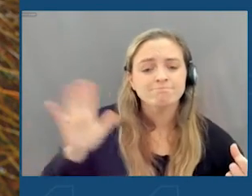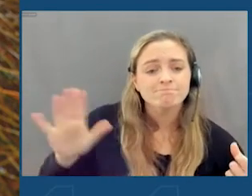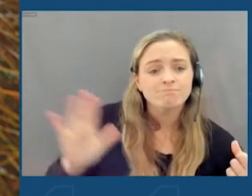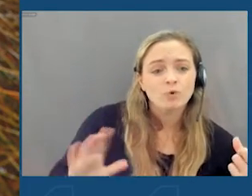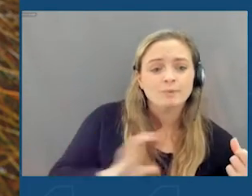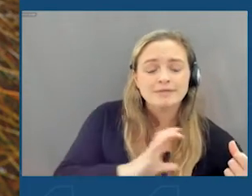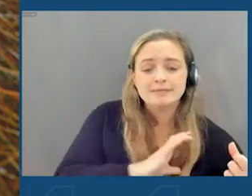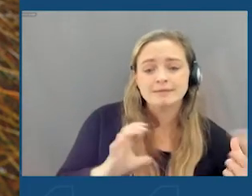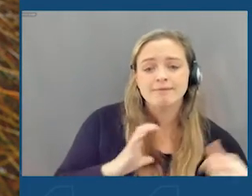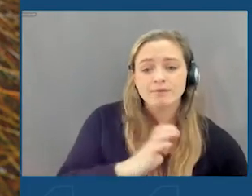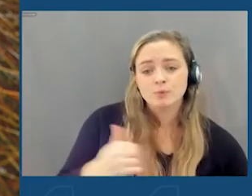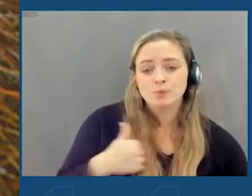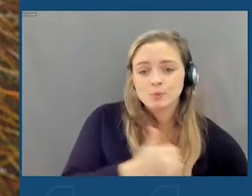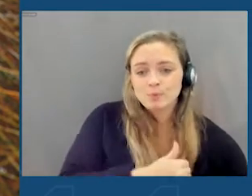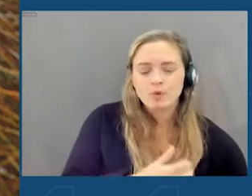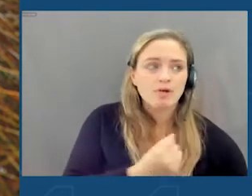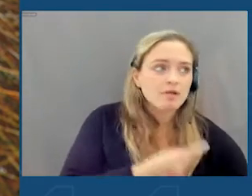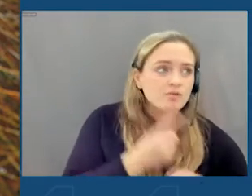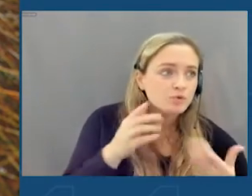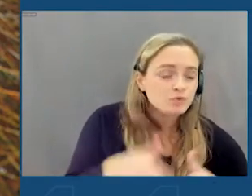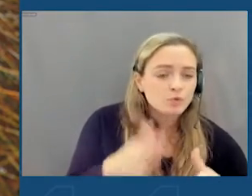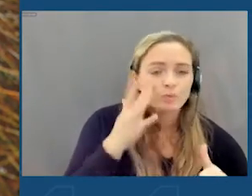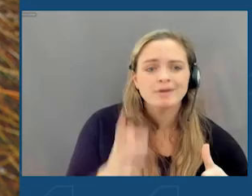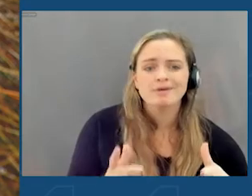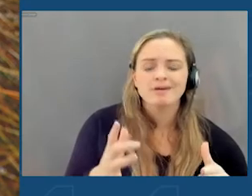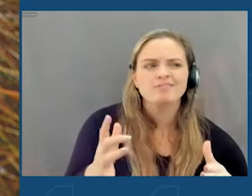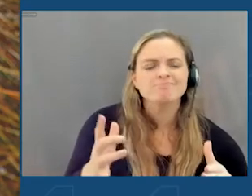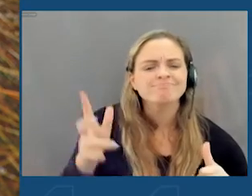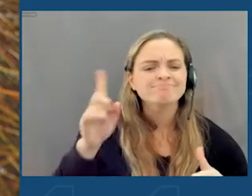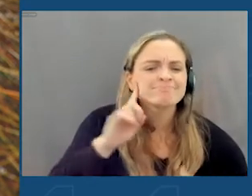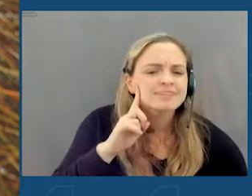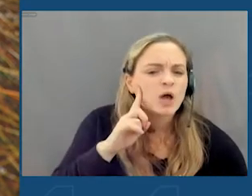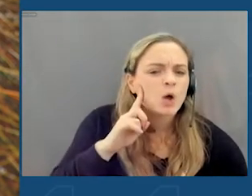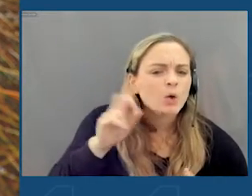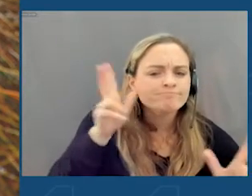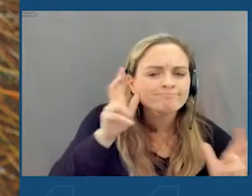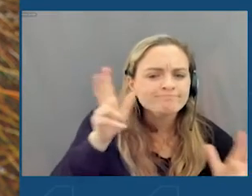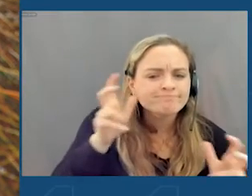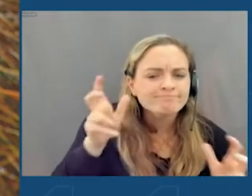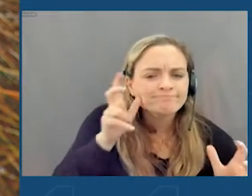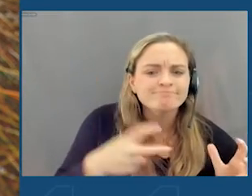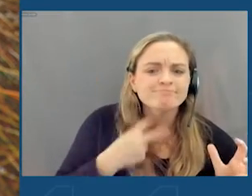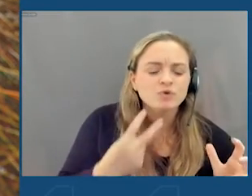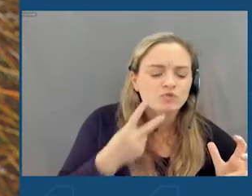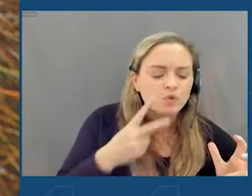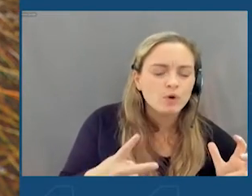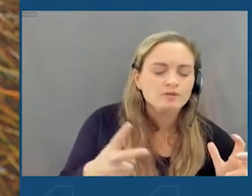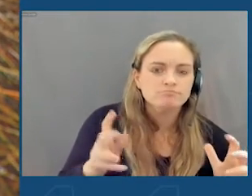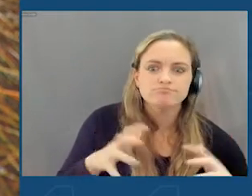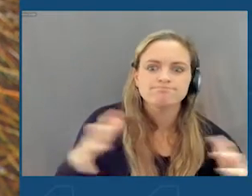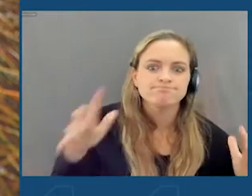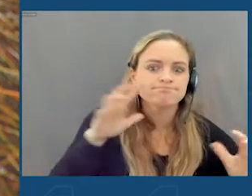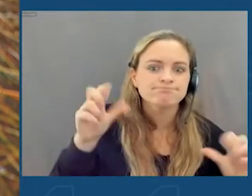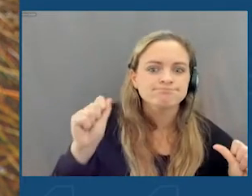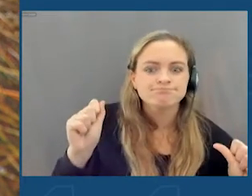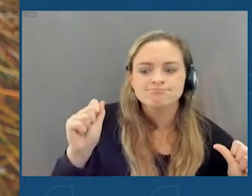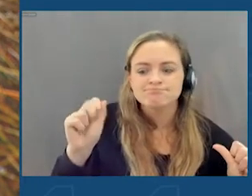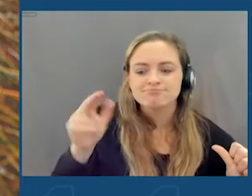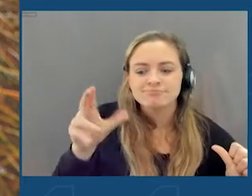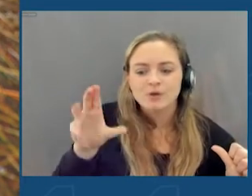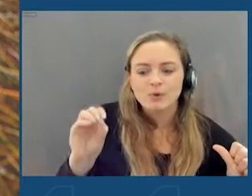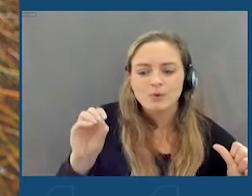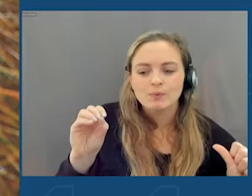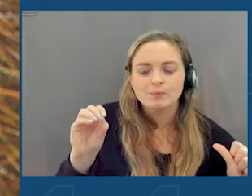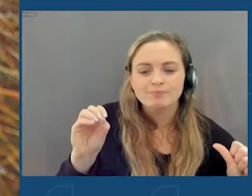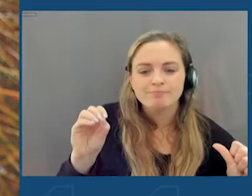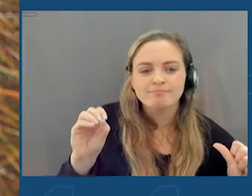member. I love this room because of the acoustics. Your voice just booms and it echoes and you hear